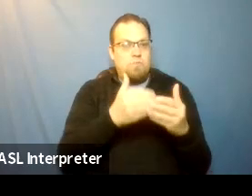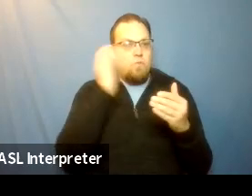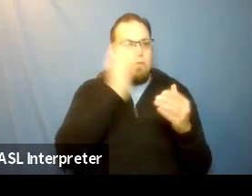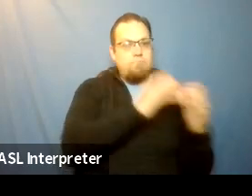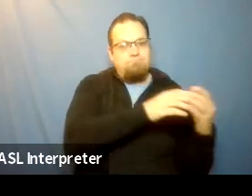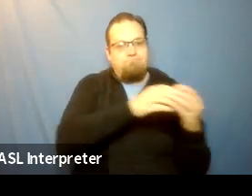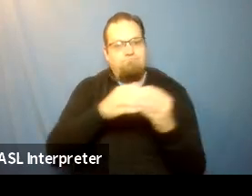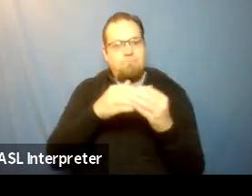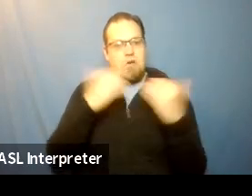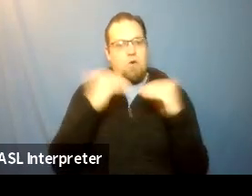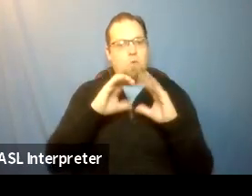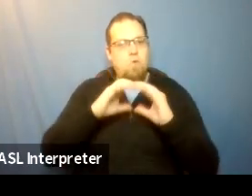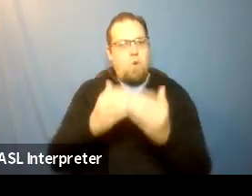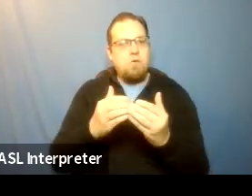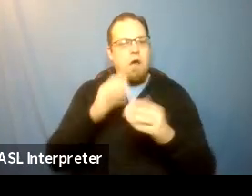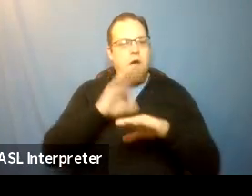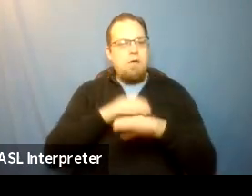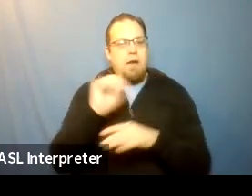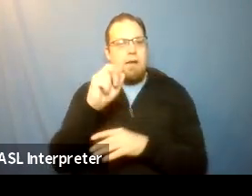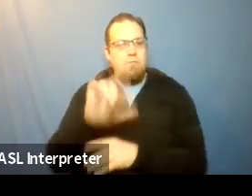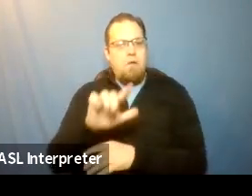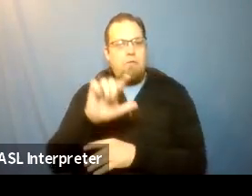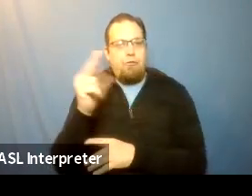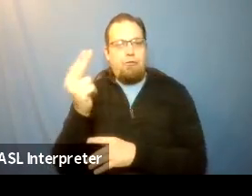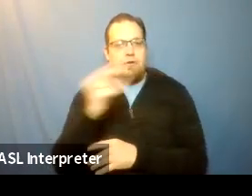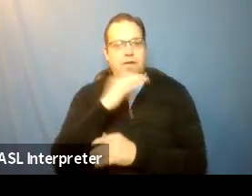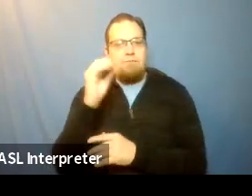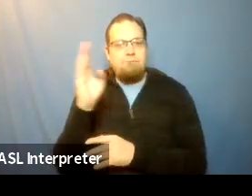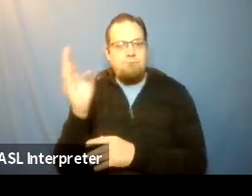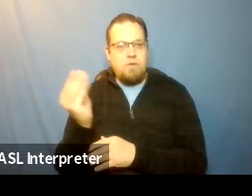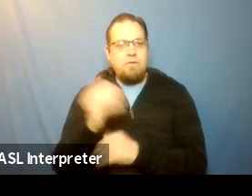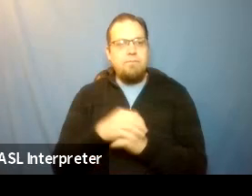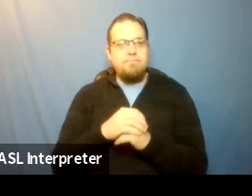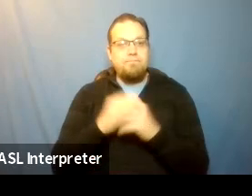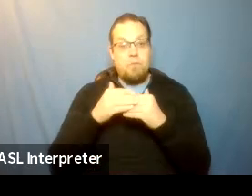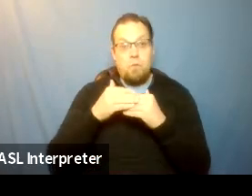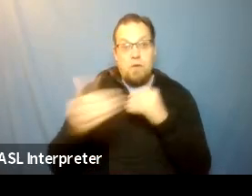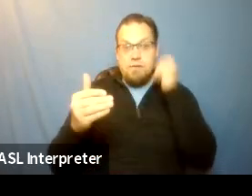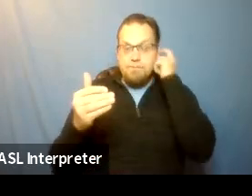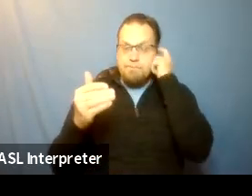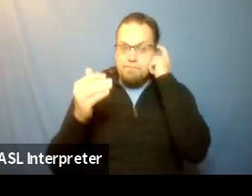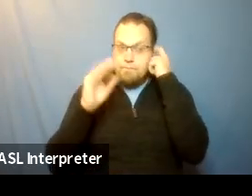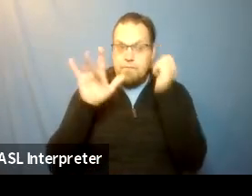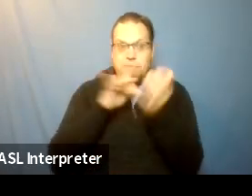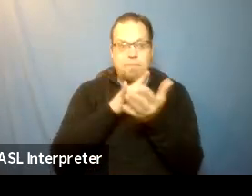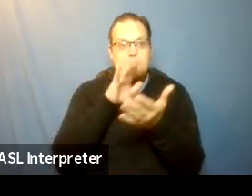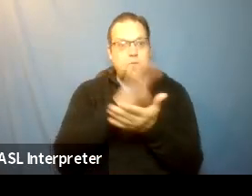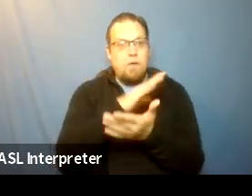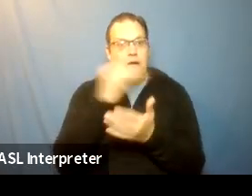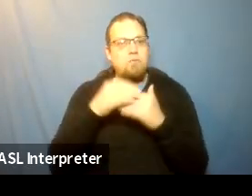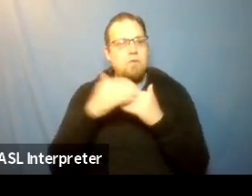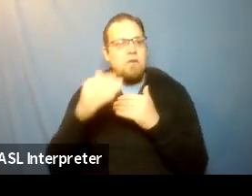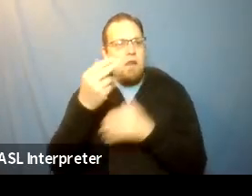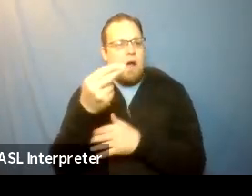by cohort on April 13th and 14th. The rest of the middle school grades and the rest of the high